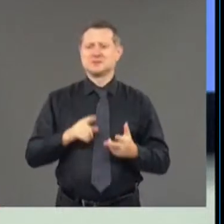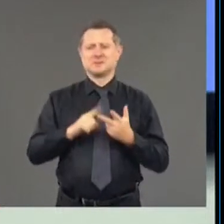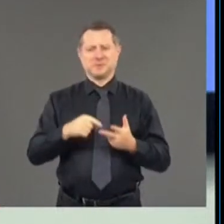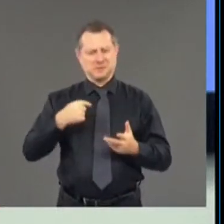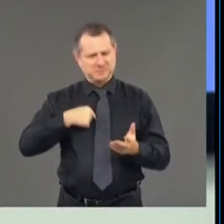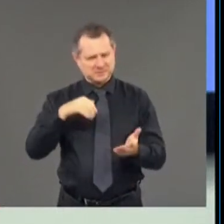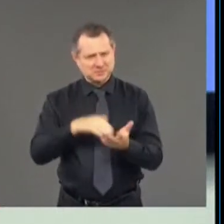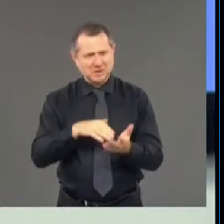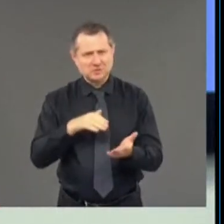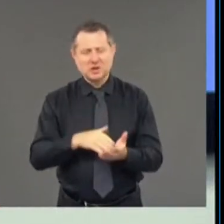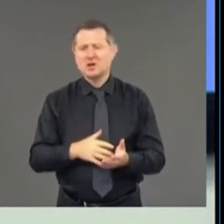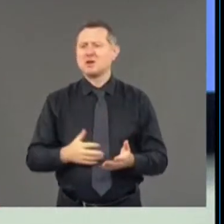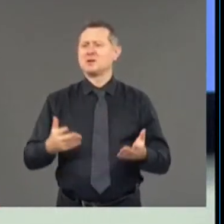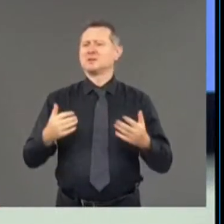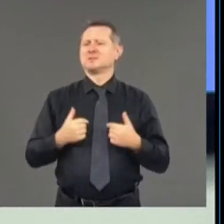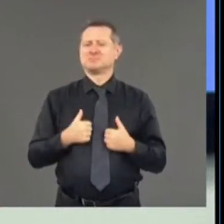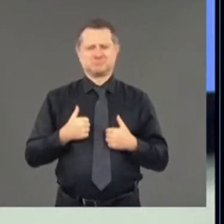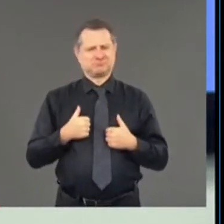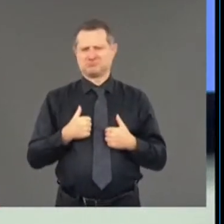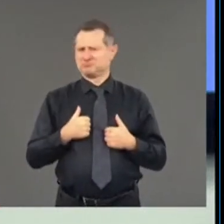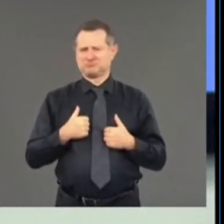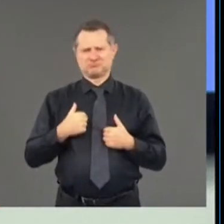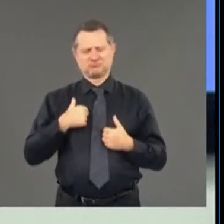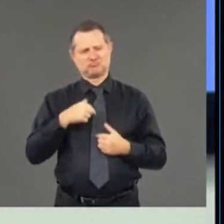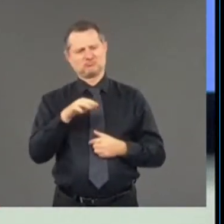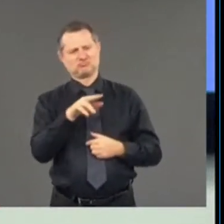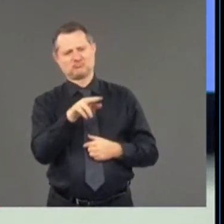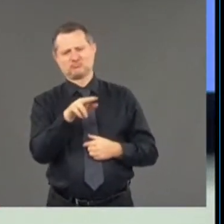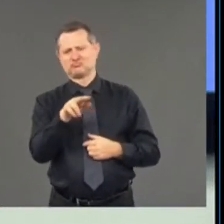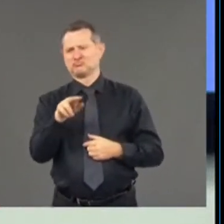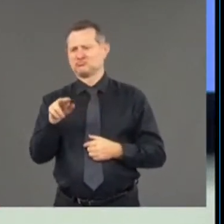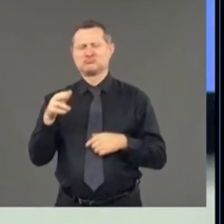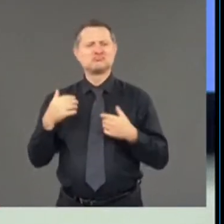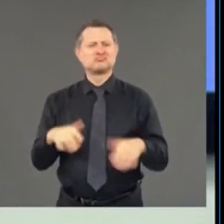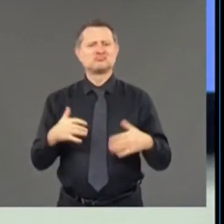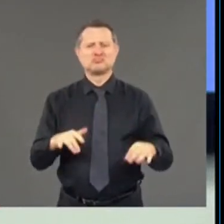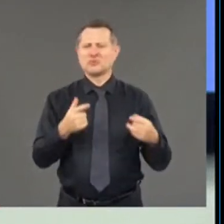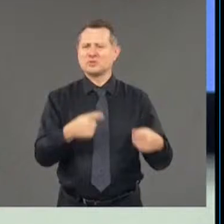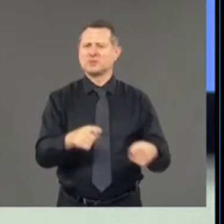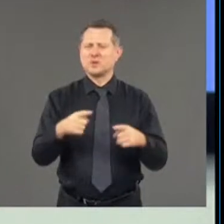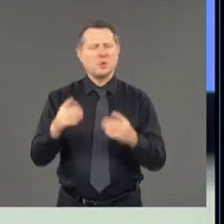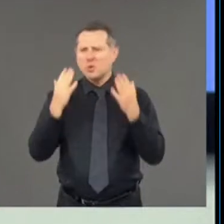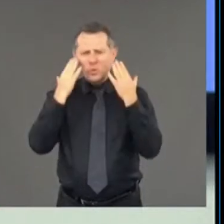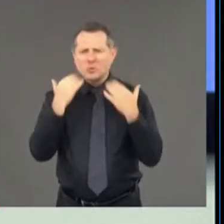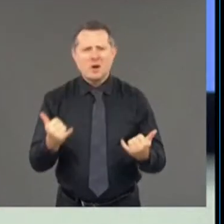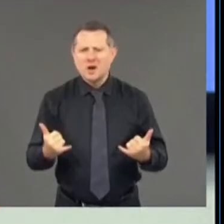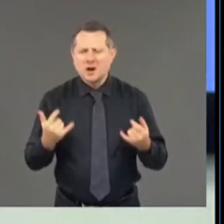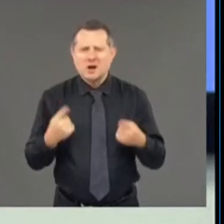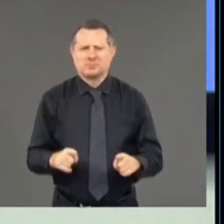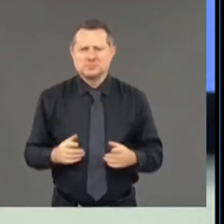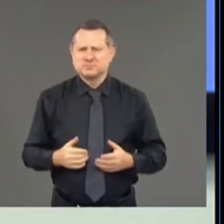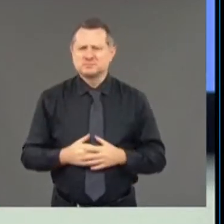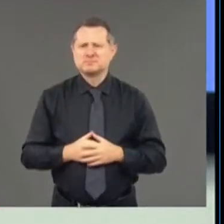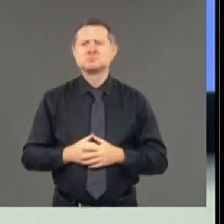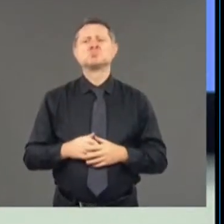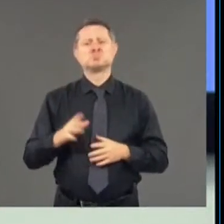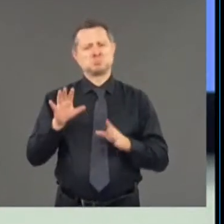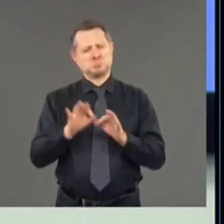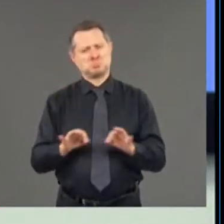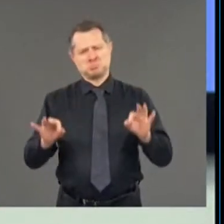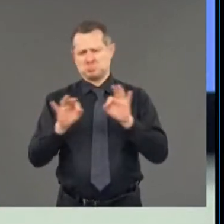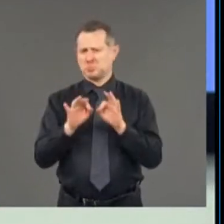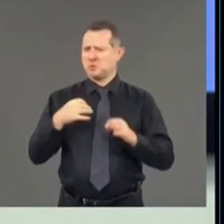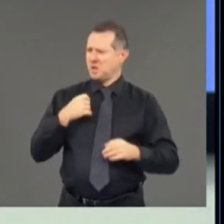had a loss recently, I kept asking, what happened? What happened? And it's important to know why, because it